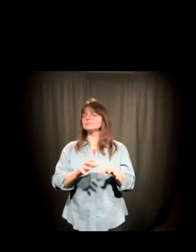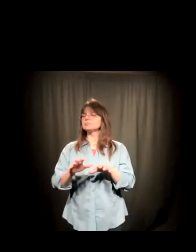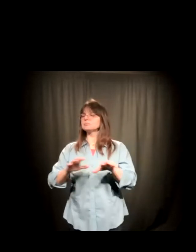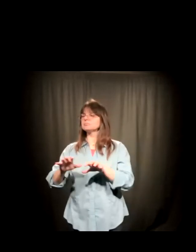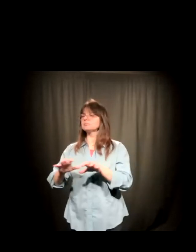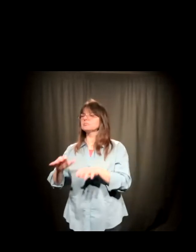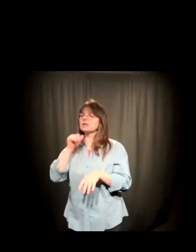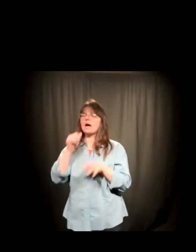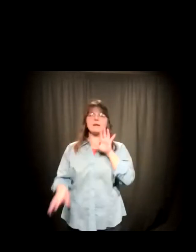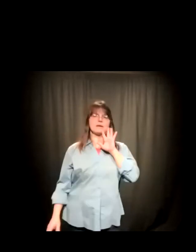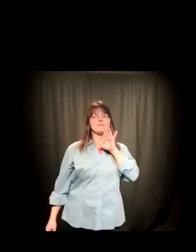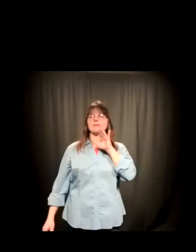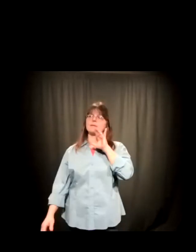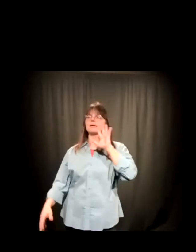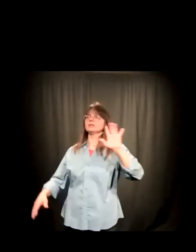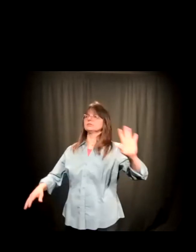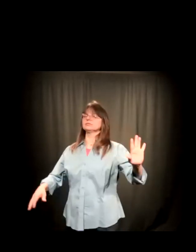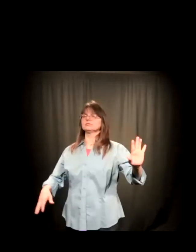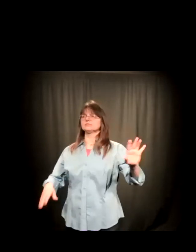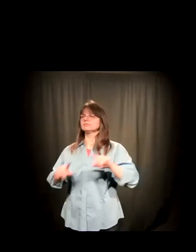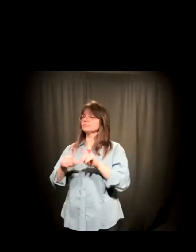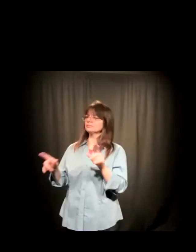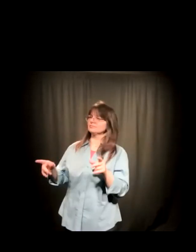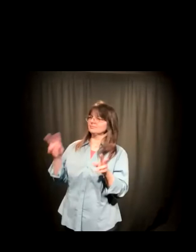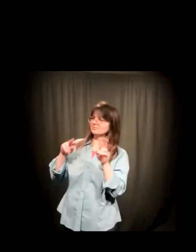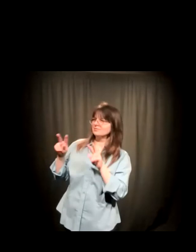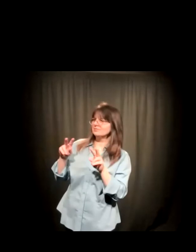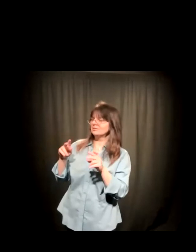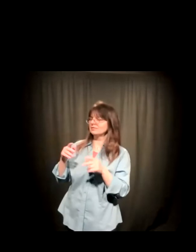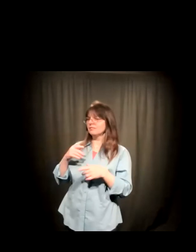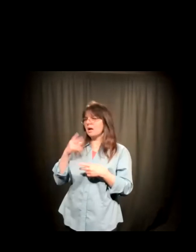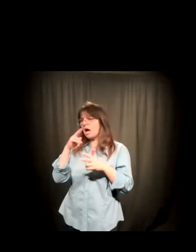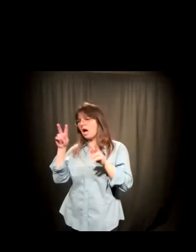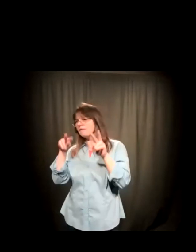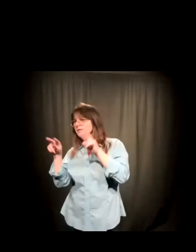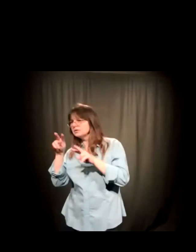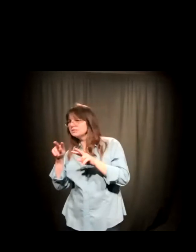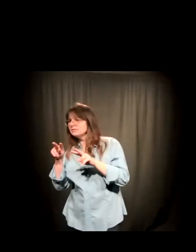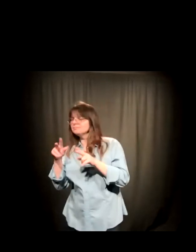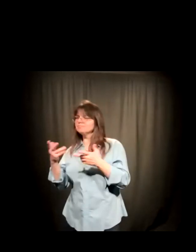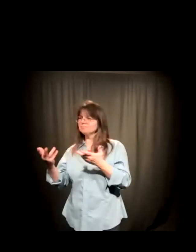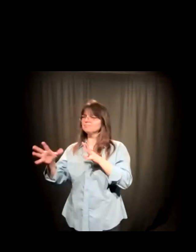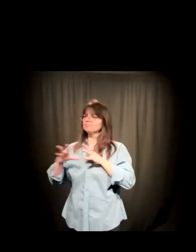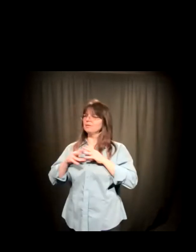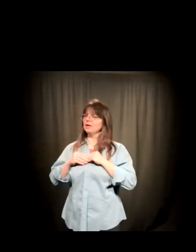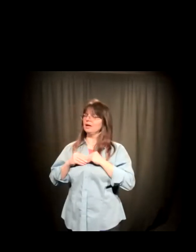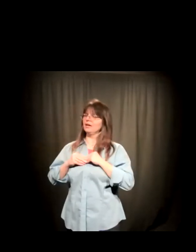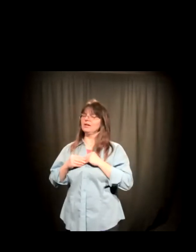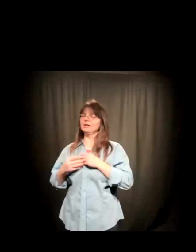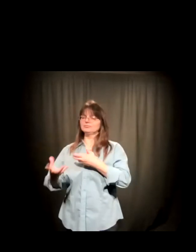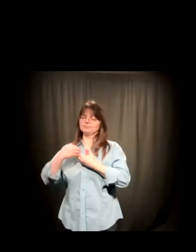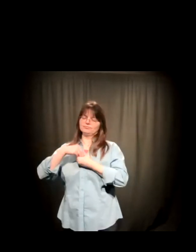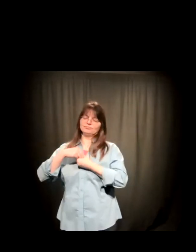of speech, but with the tenderness of observation, of taking each other in.